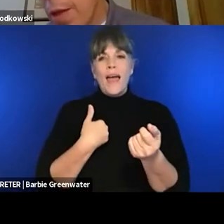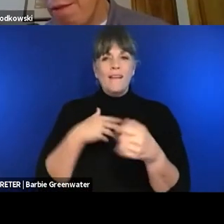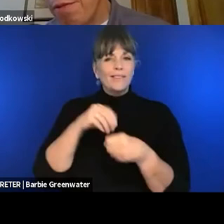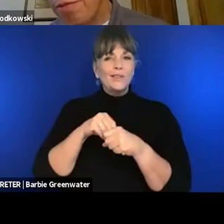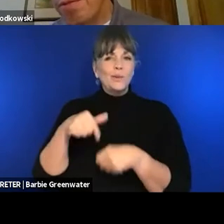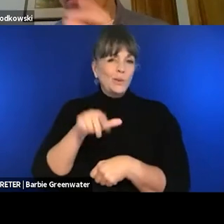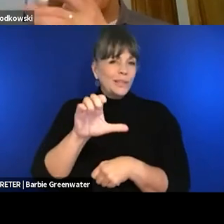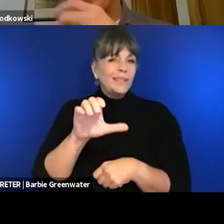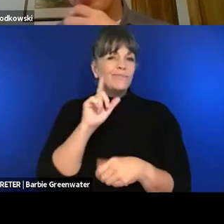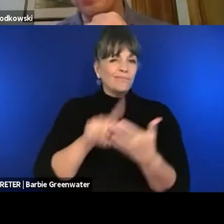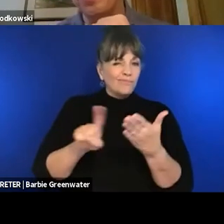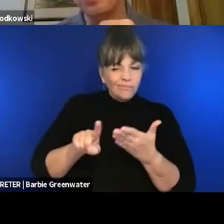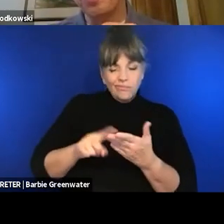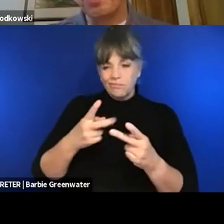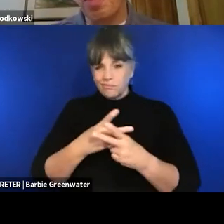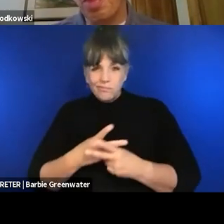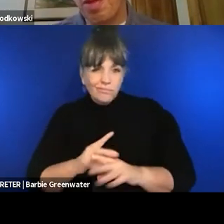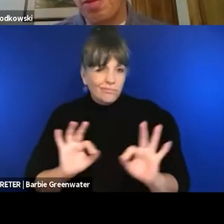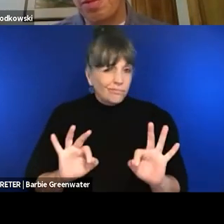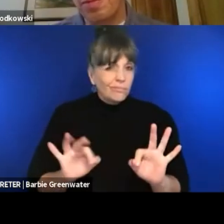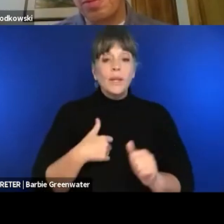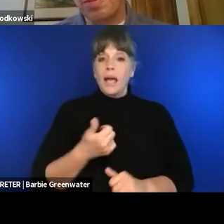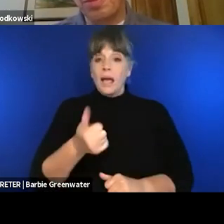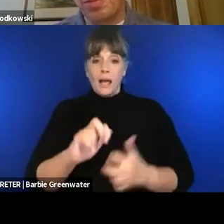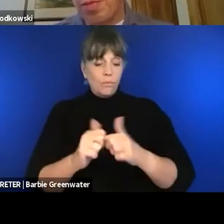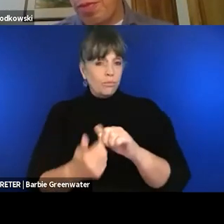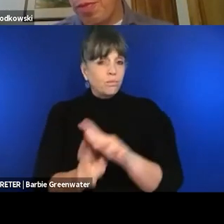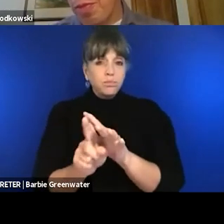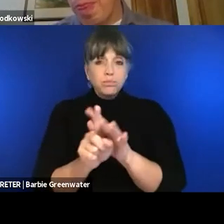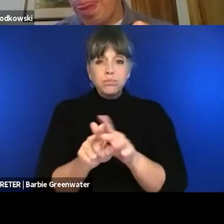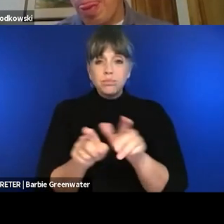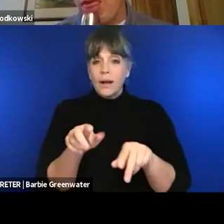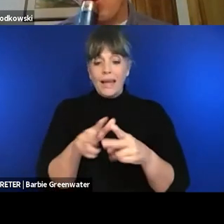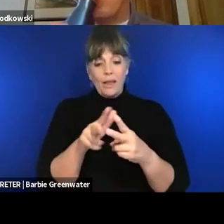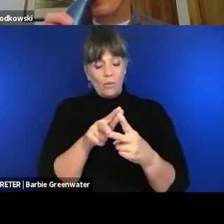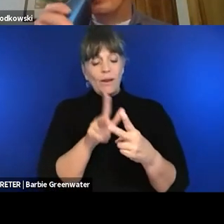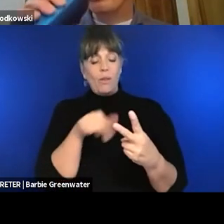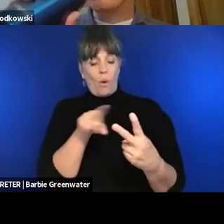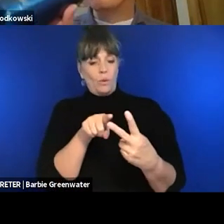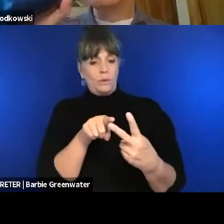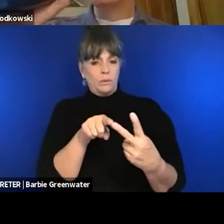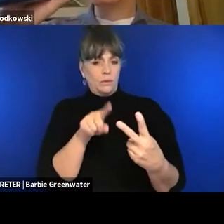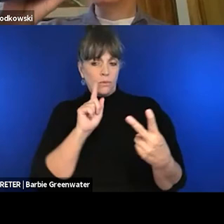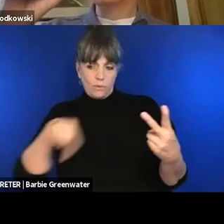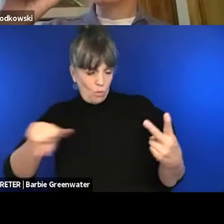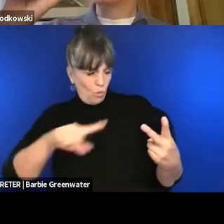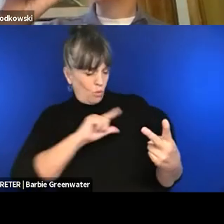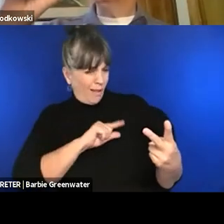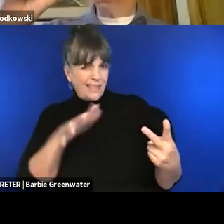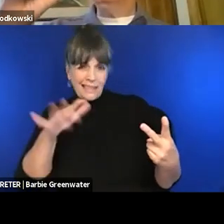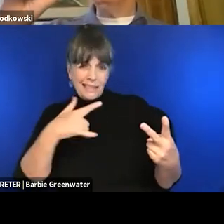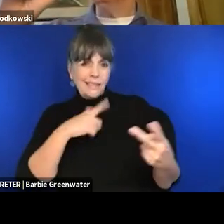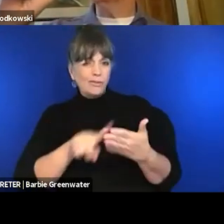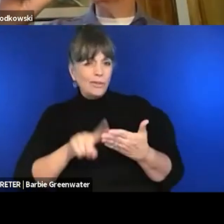I will then help troubleshoot any QC issues that arise on either of those sides, going back to the source if needed, or creating my